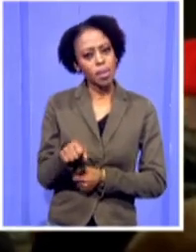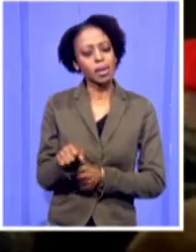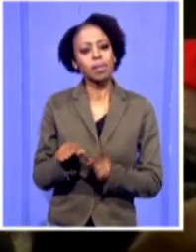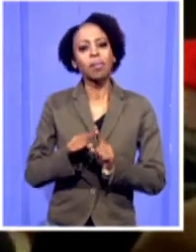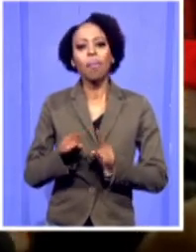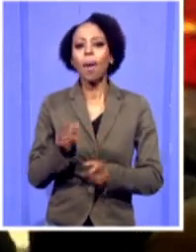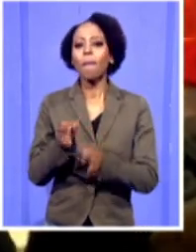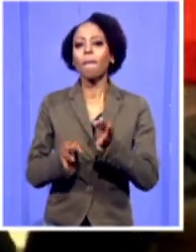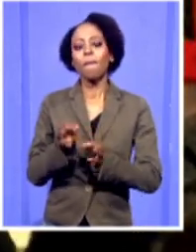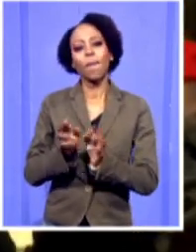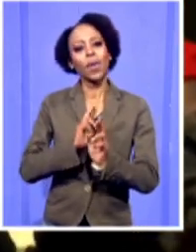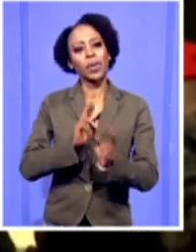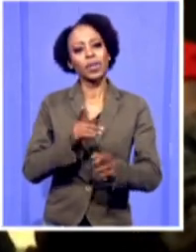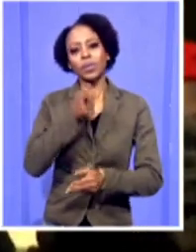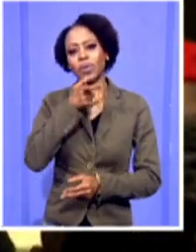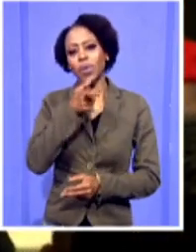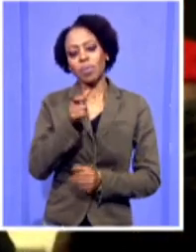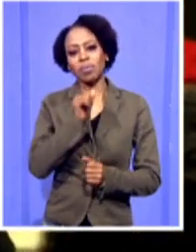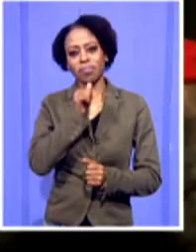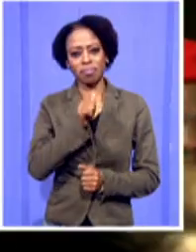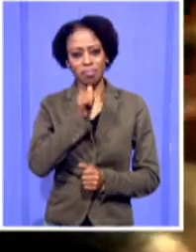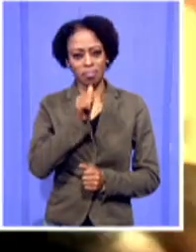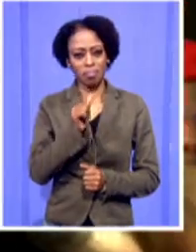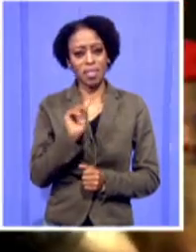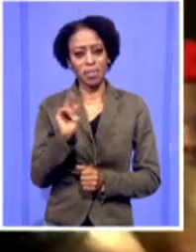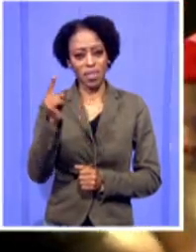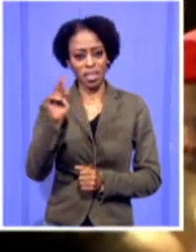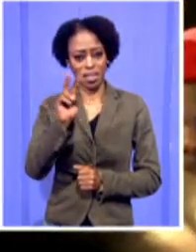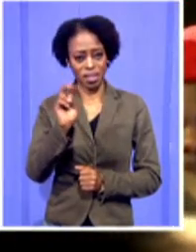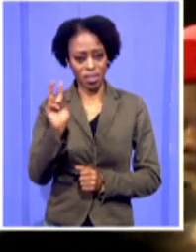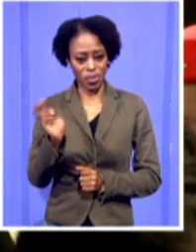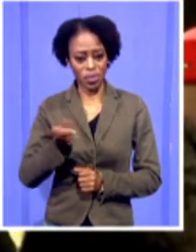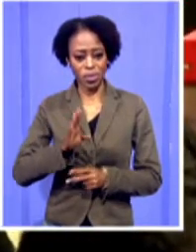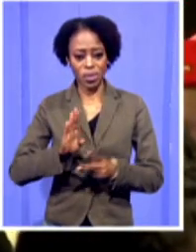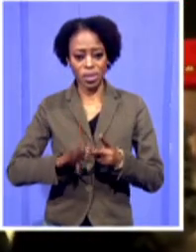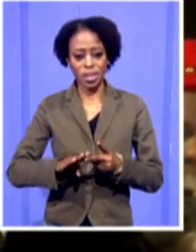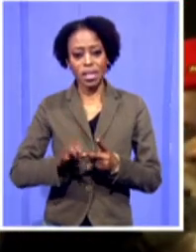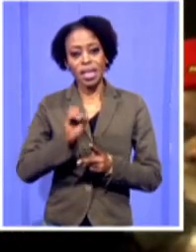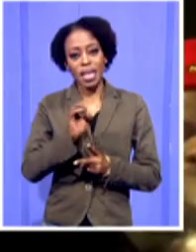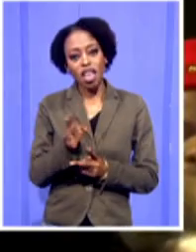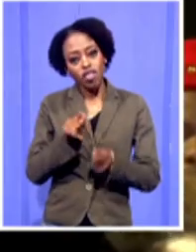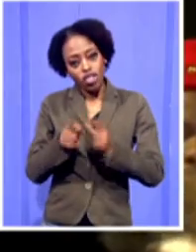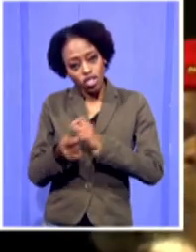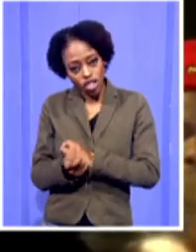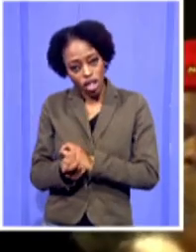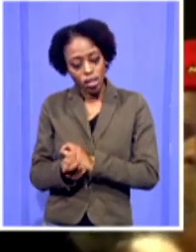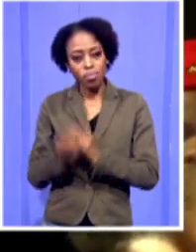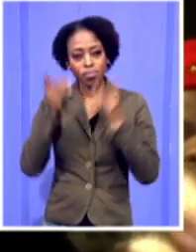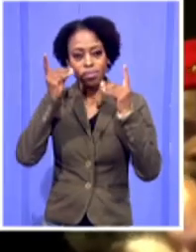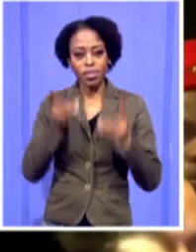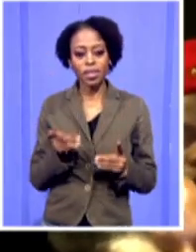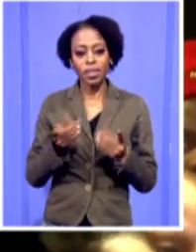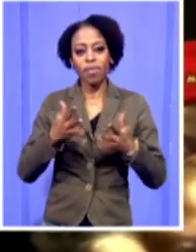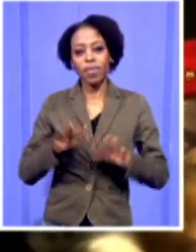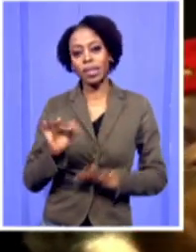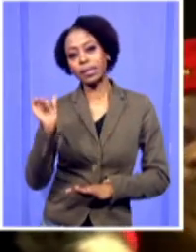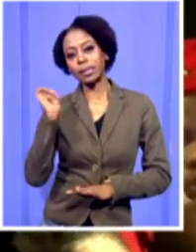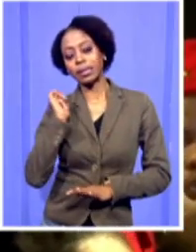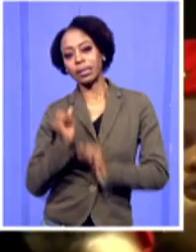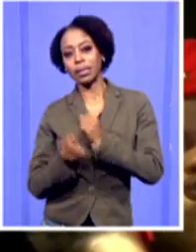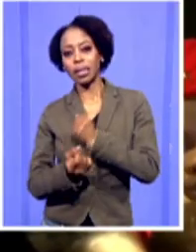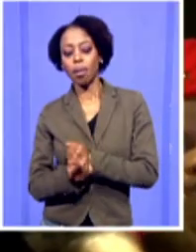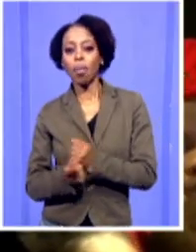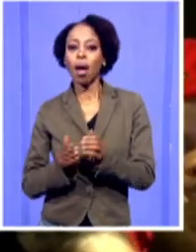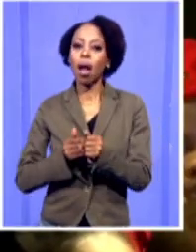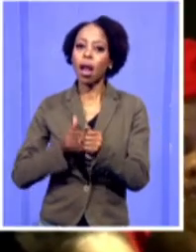the political report. I think for me, Chair, that's the first issue. So if there's going to be a change on decisions that we have been taken and leadership is